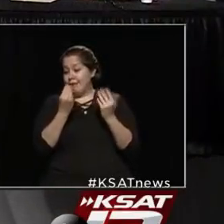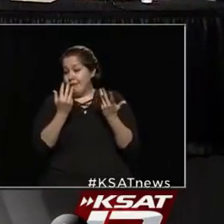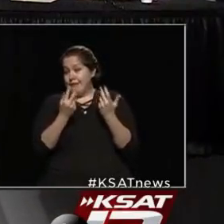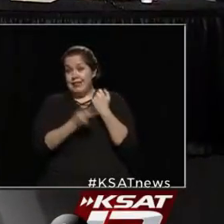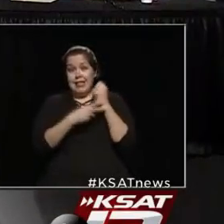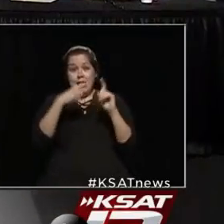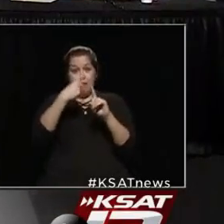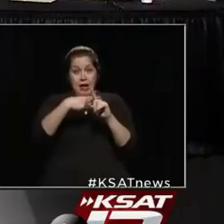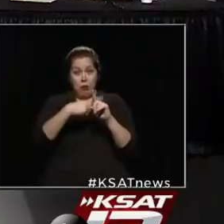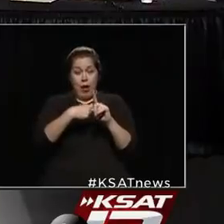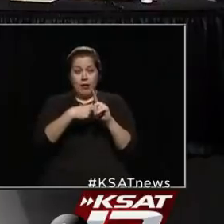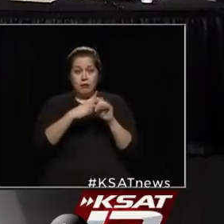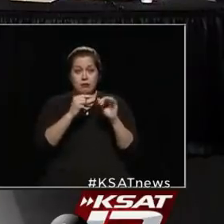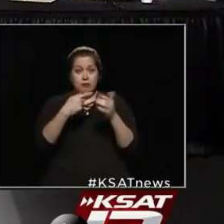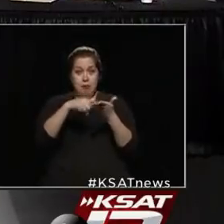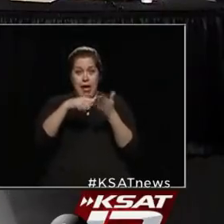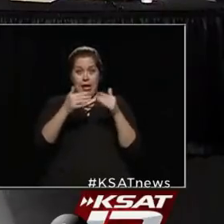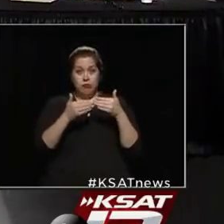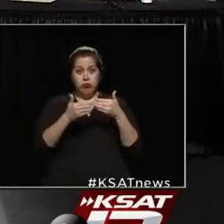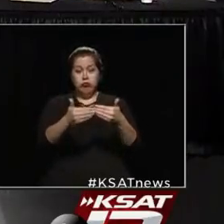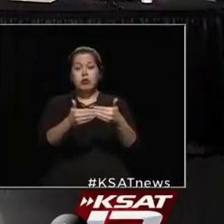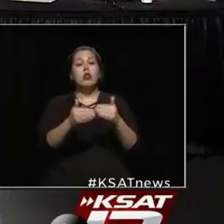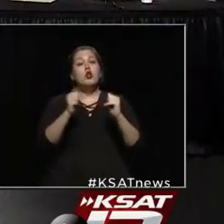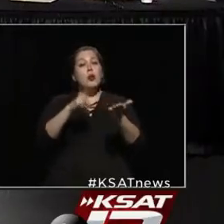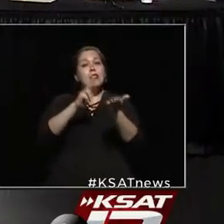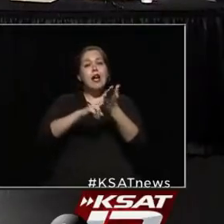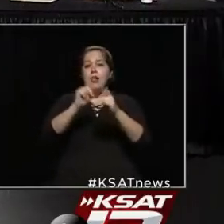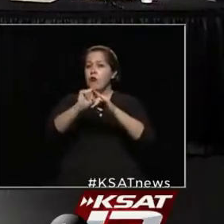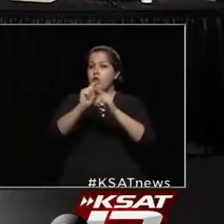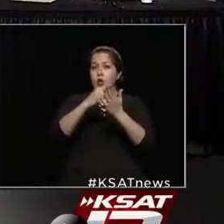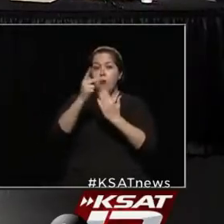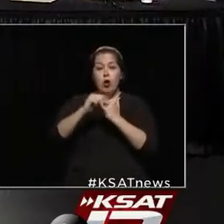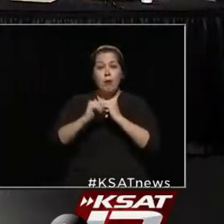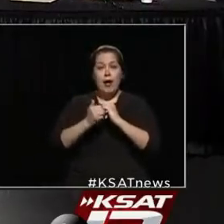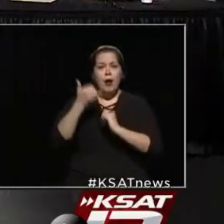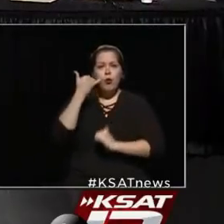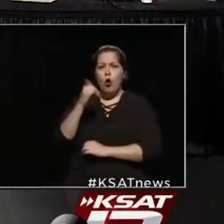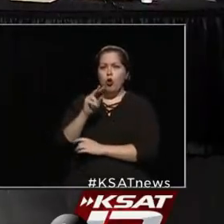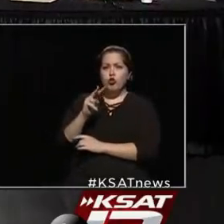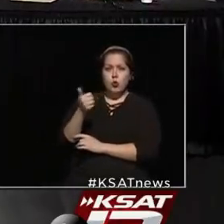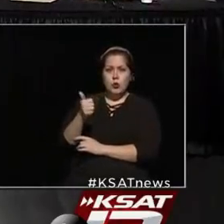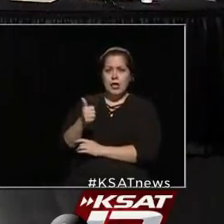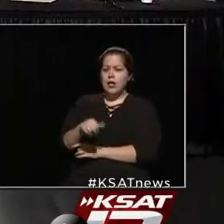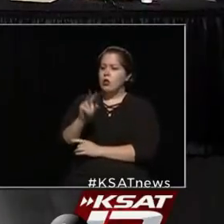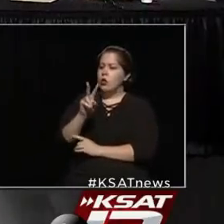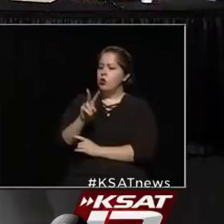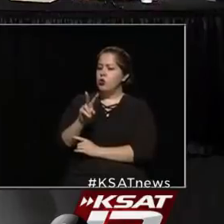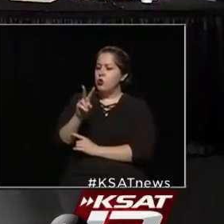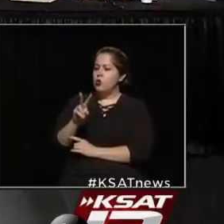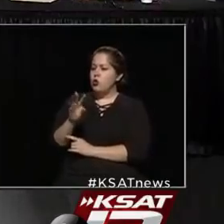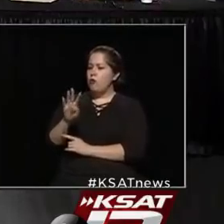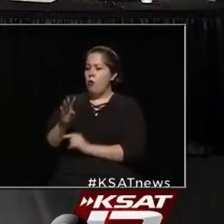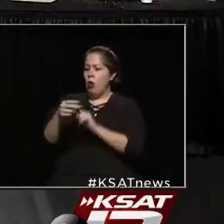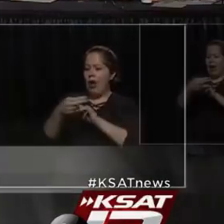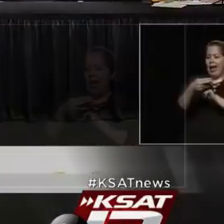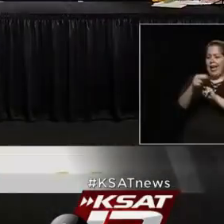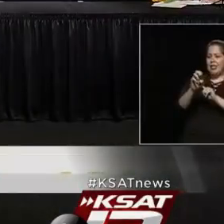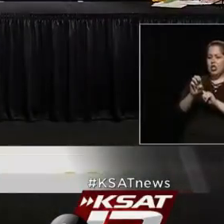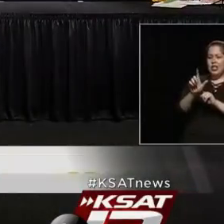rent check going, you can sign up for the training program by calling 210-224-HELP.